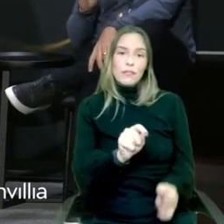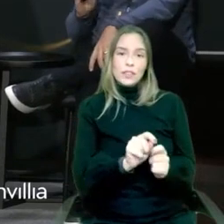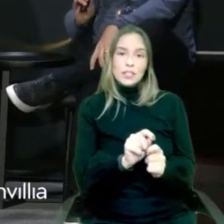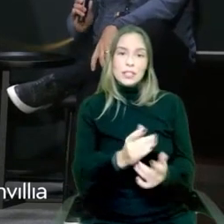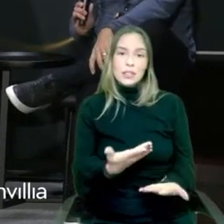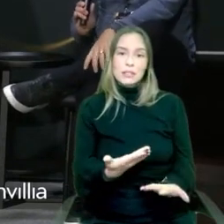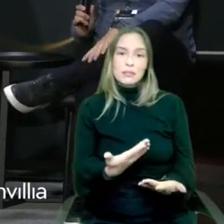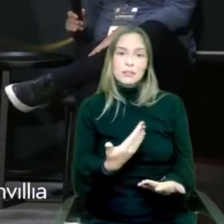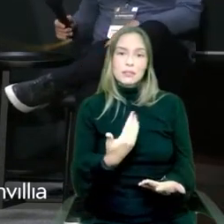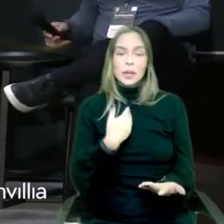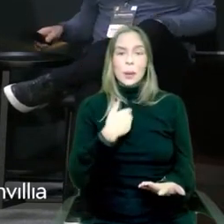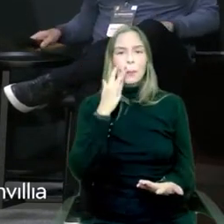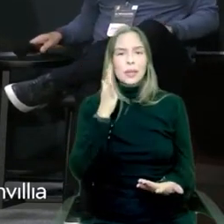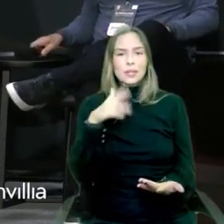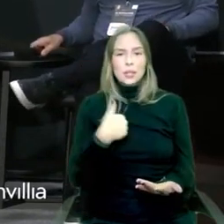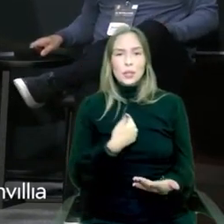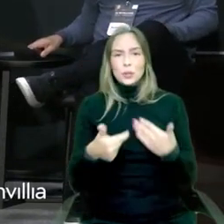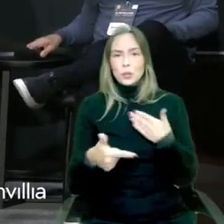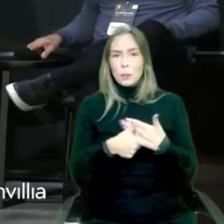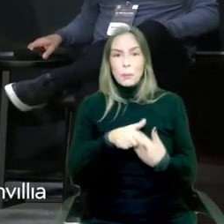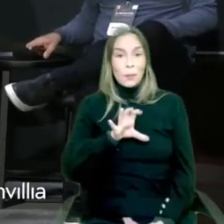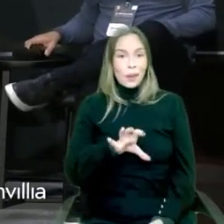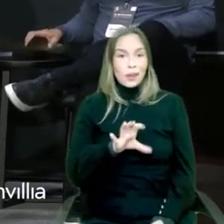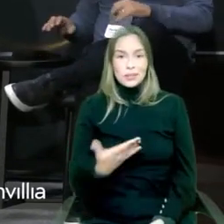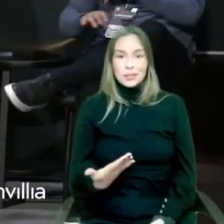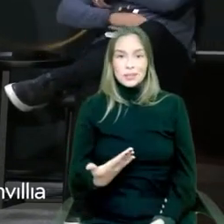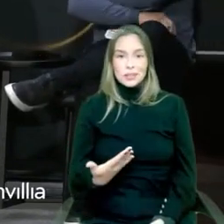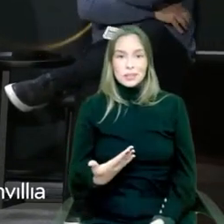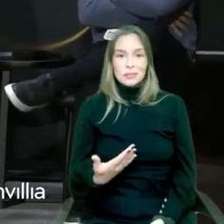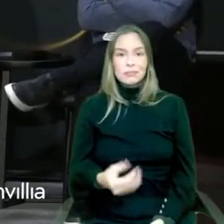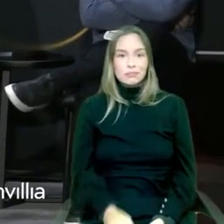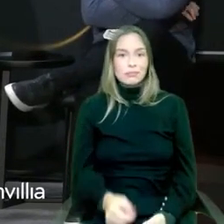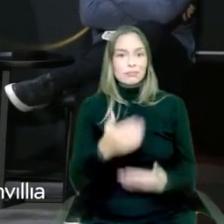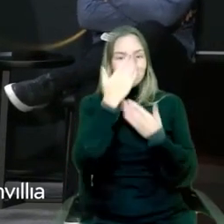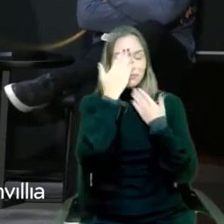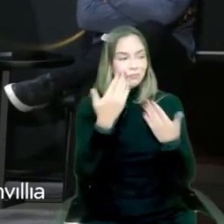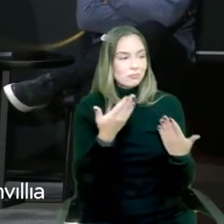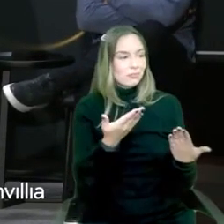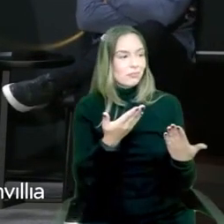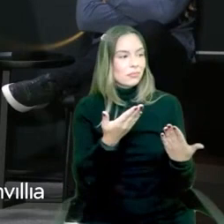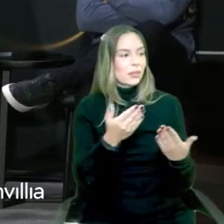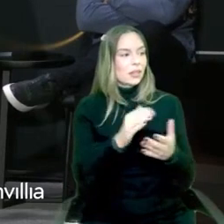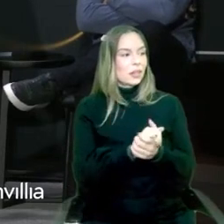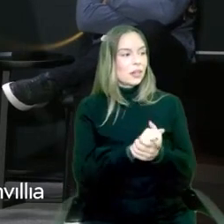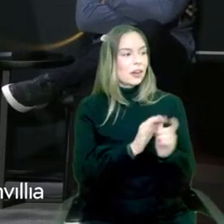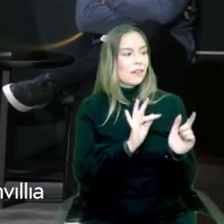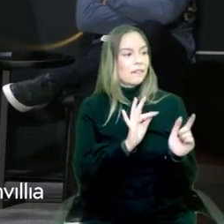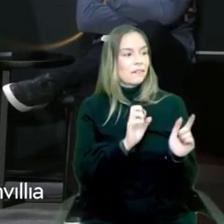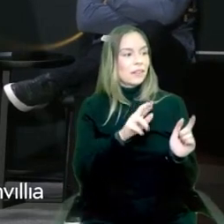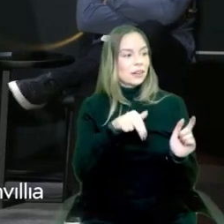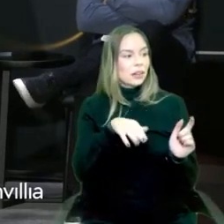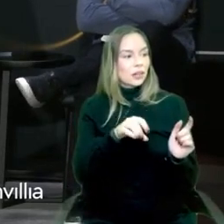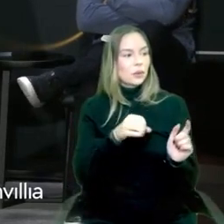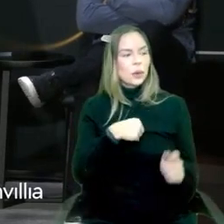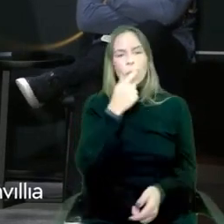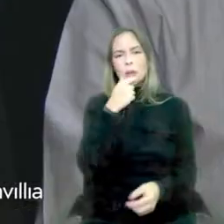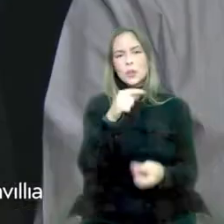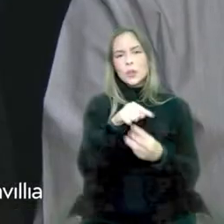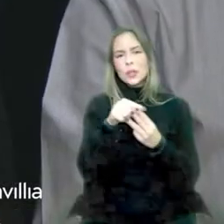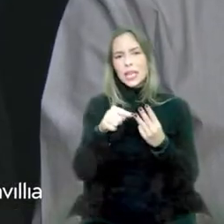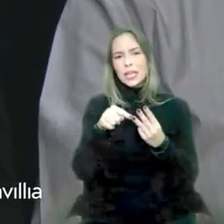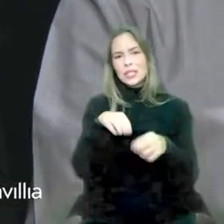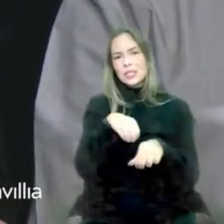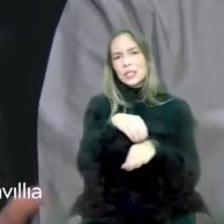ours. Thank you. Fernando, any final thoughts? I think I have three pieces of advice that I would like to share with you,